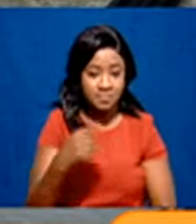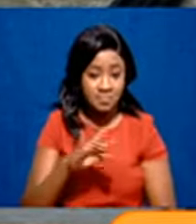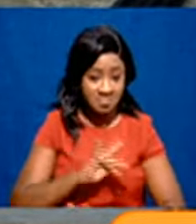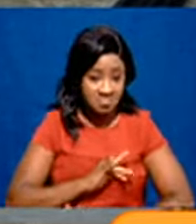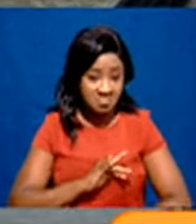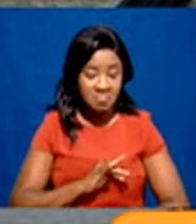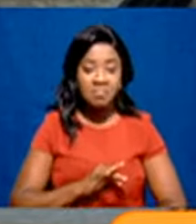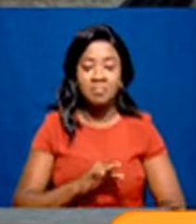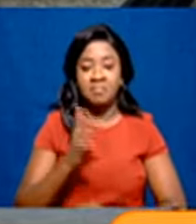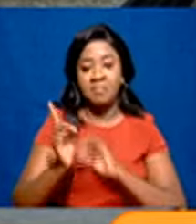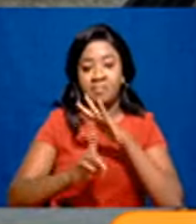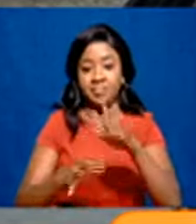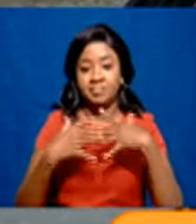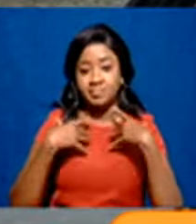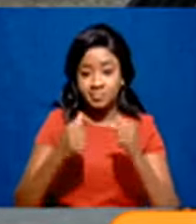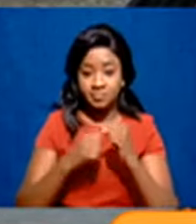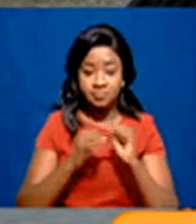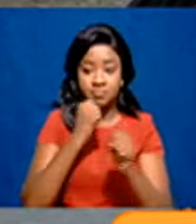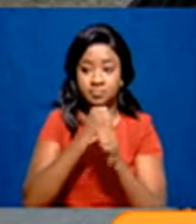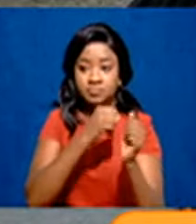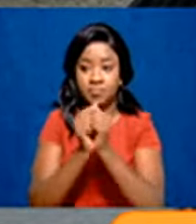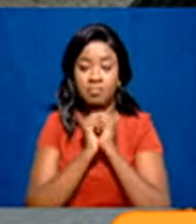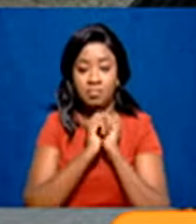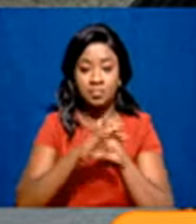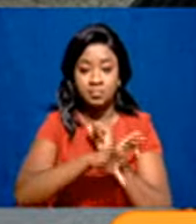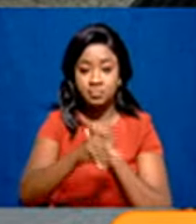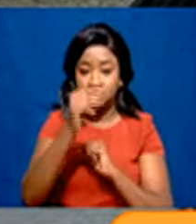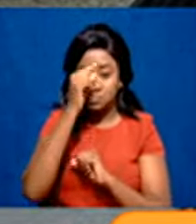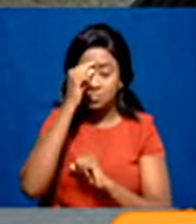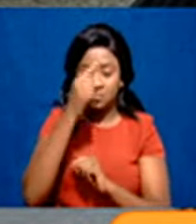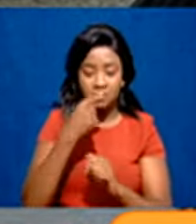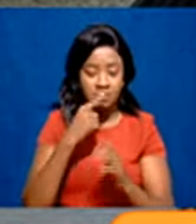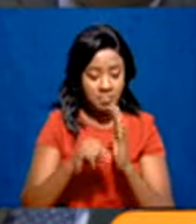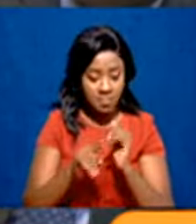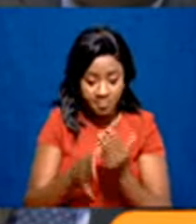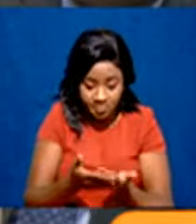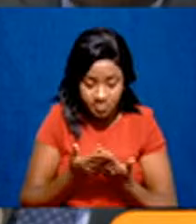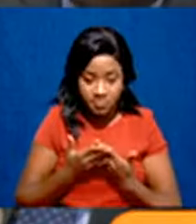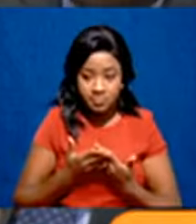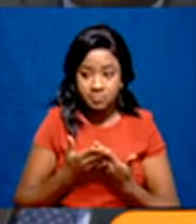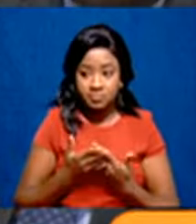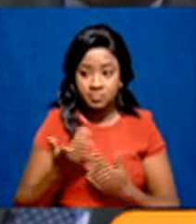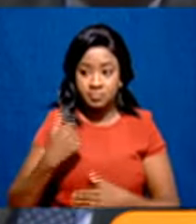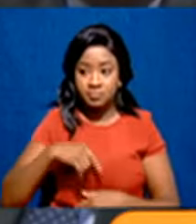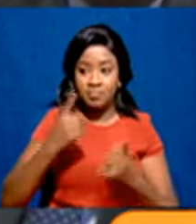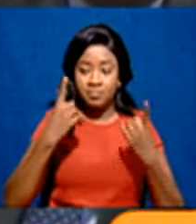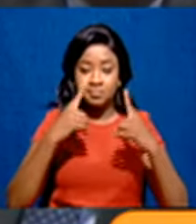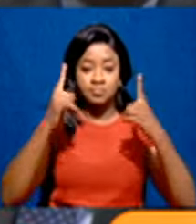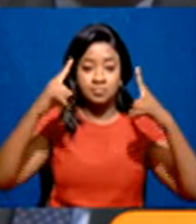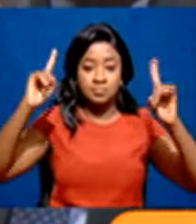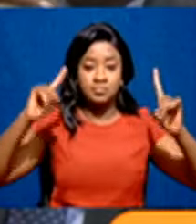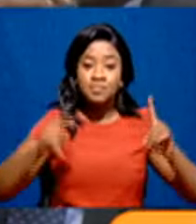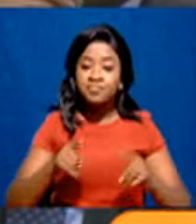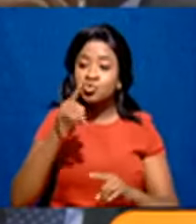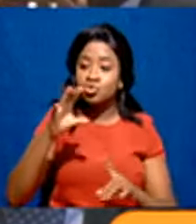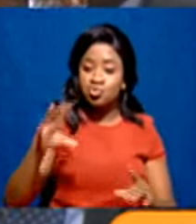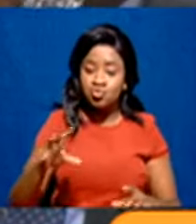county governments being of utmost significance for the success of the health sector. Madam CS, you have put a transition